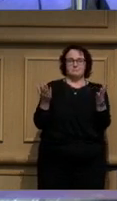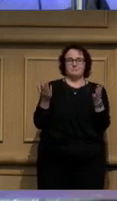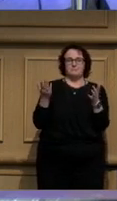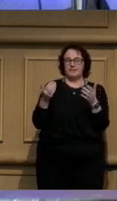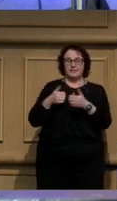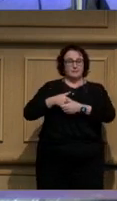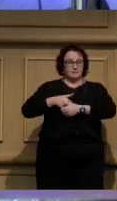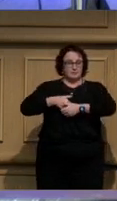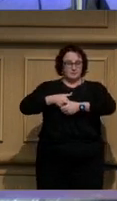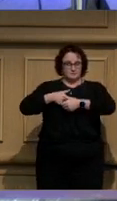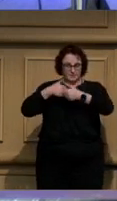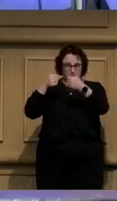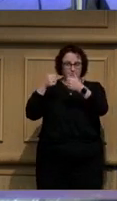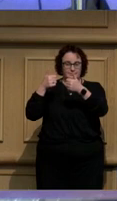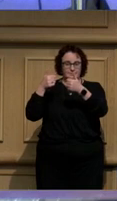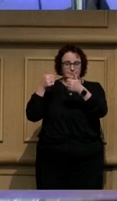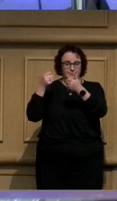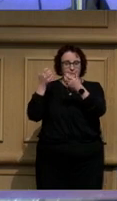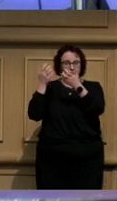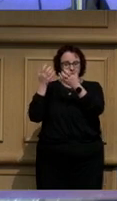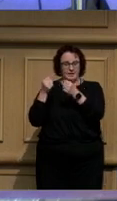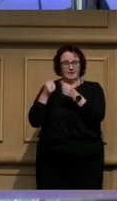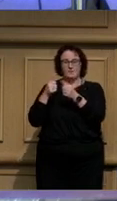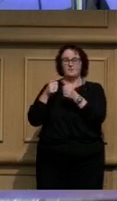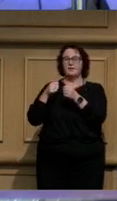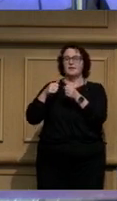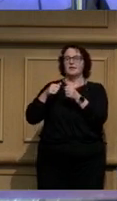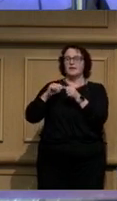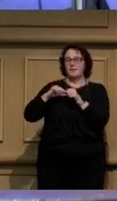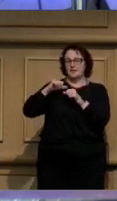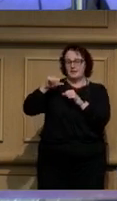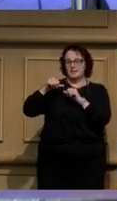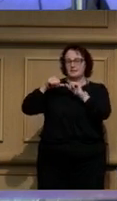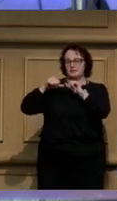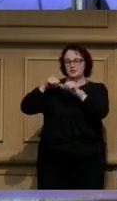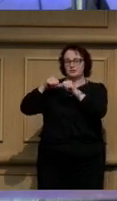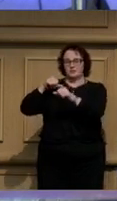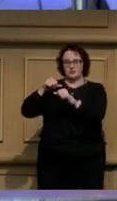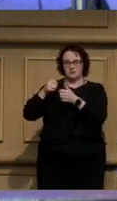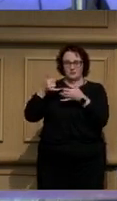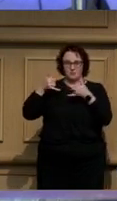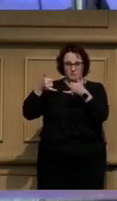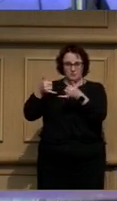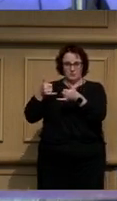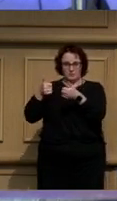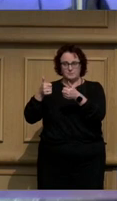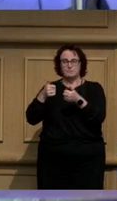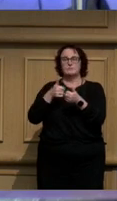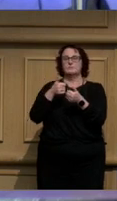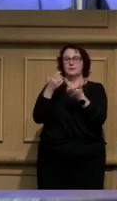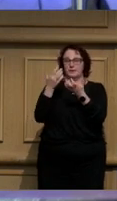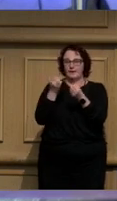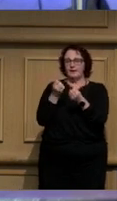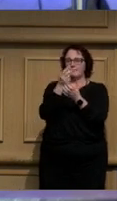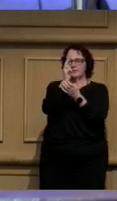great thing that we have things like the Next Generation Award, mm-hmm. that we have an arts council that supports